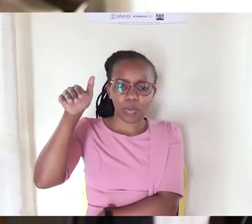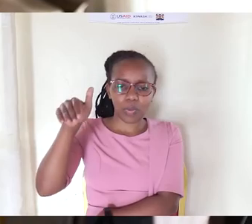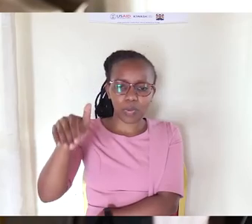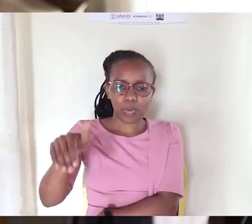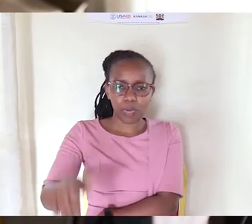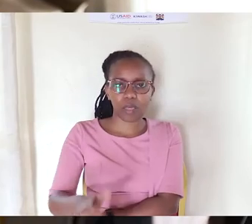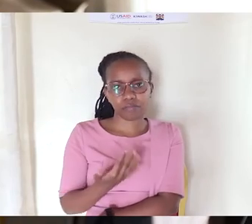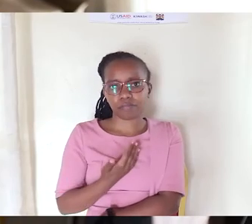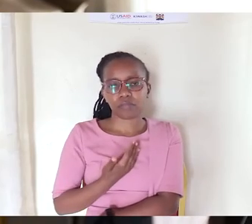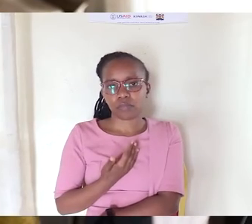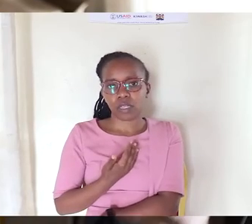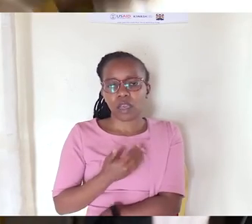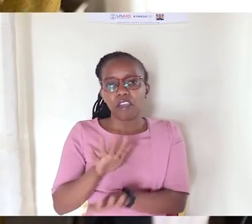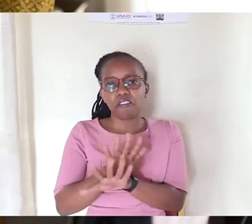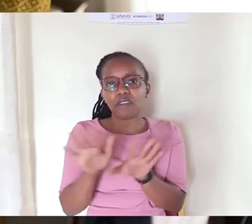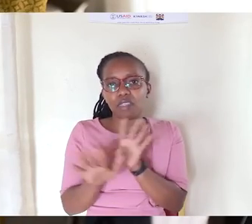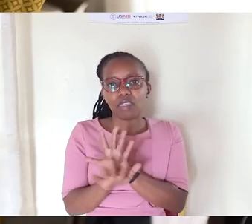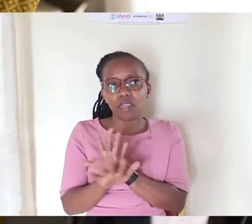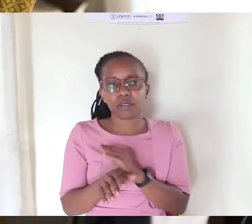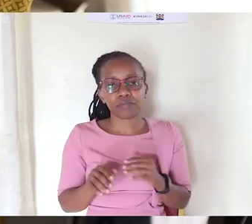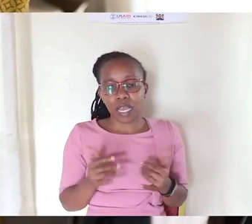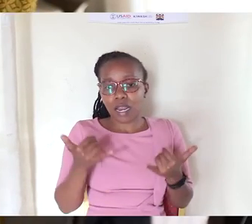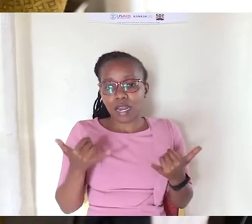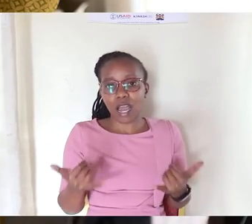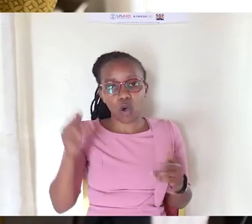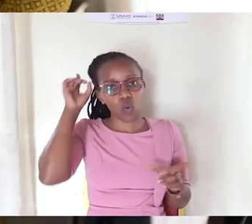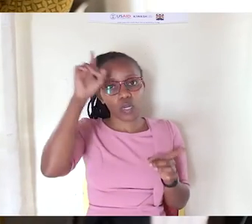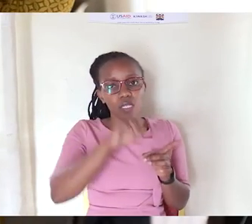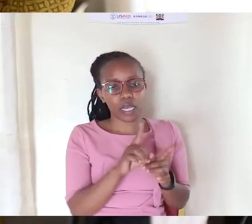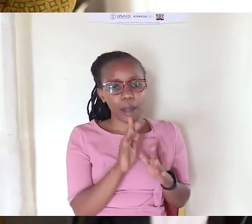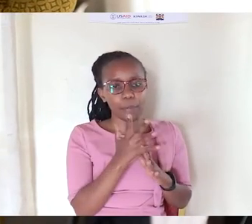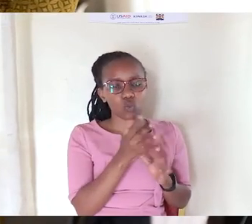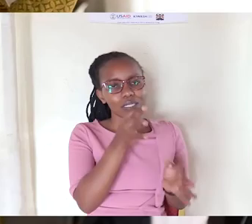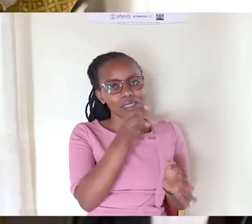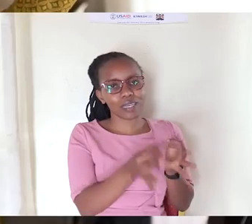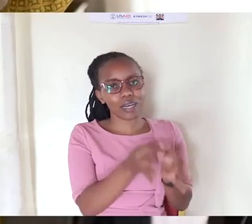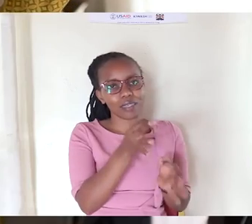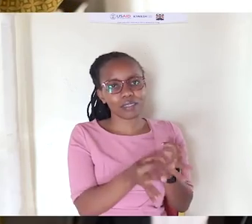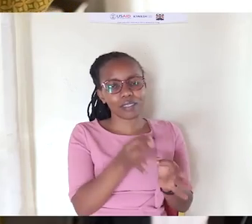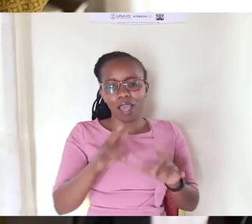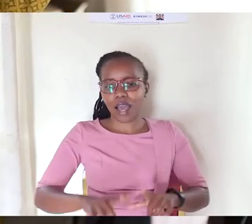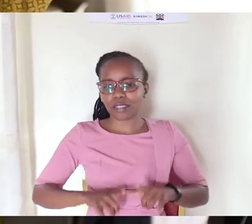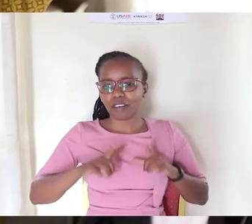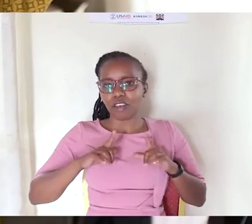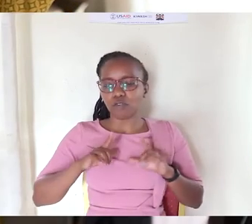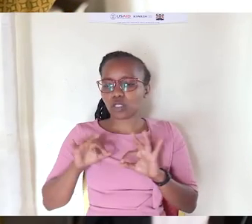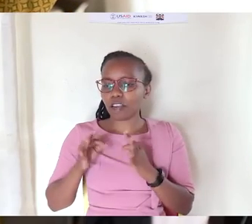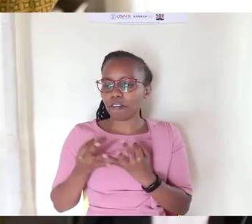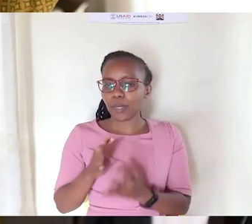own assets. That we now have a choice between justice and our survival and our